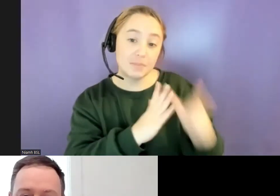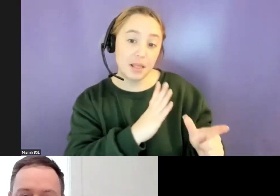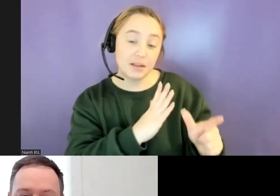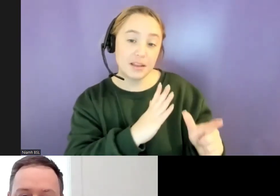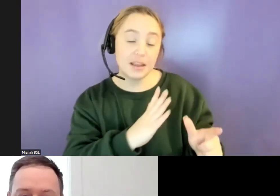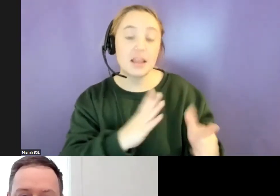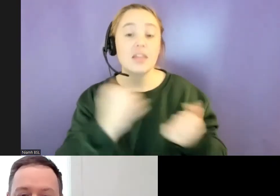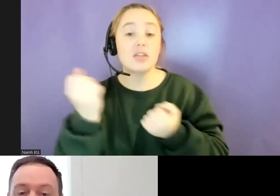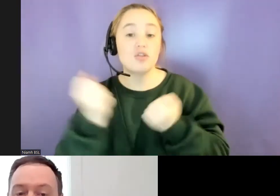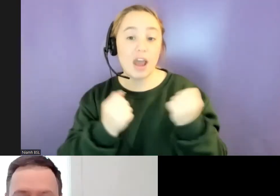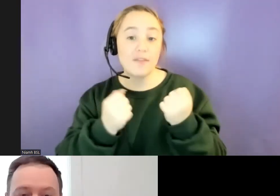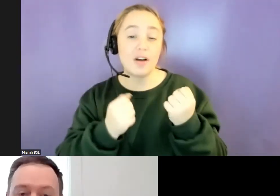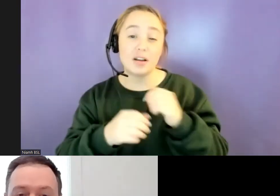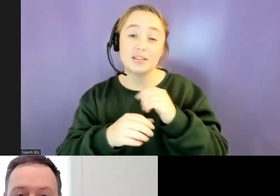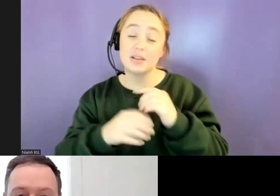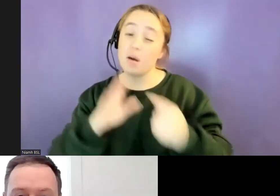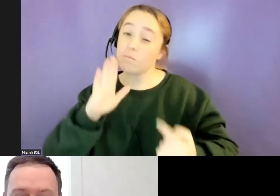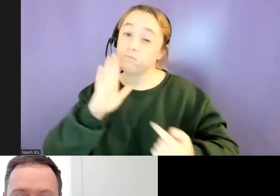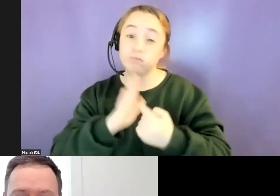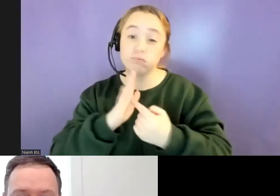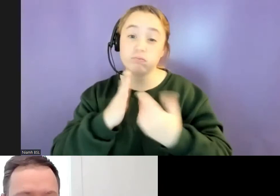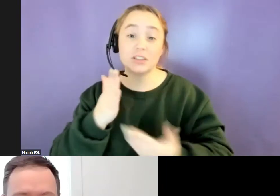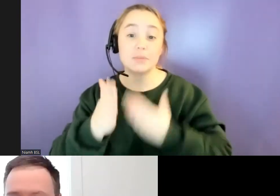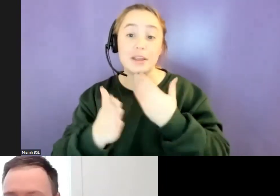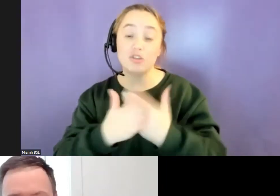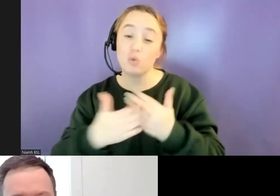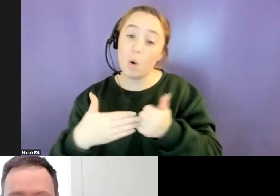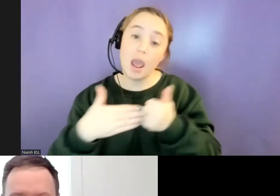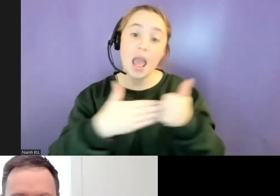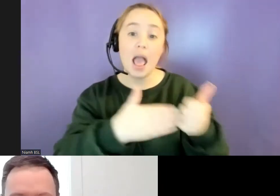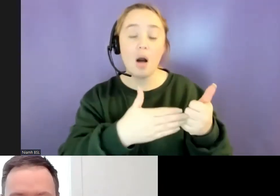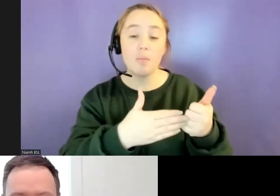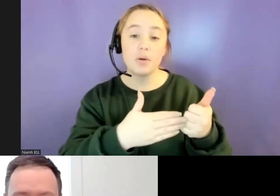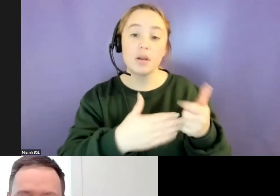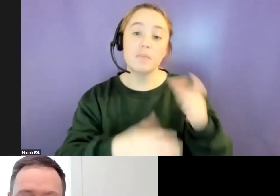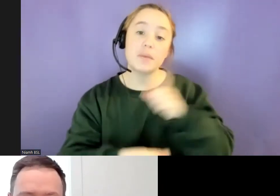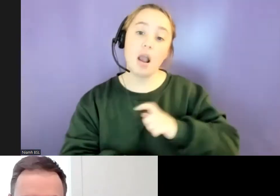smooth and comfortable journey with us, wherever they